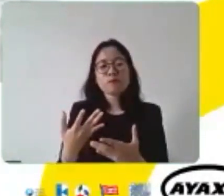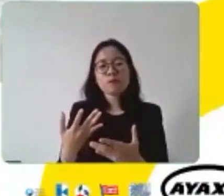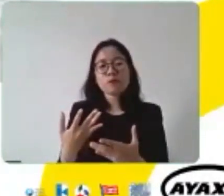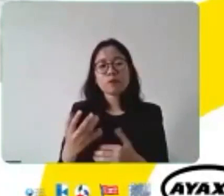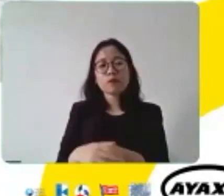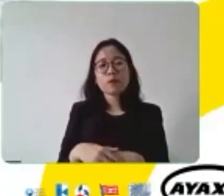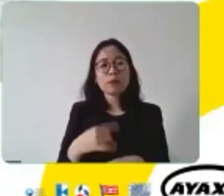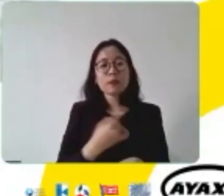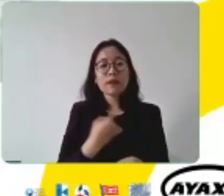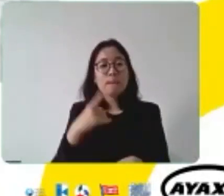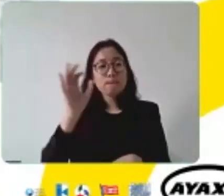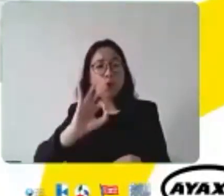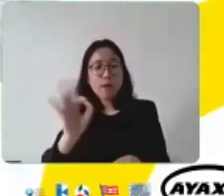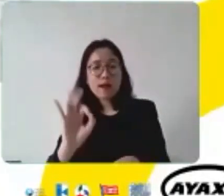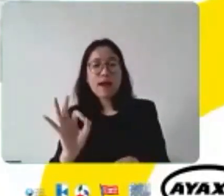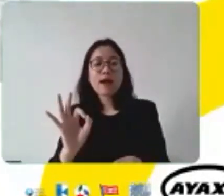Next slide, please.